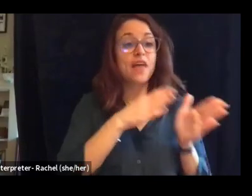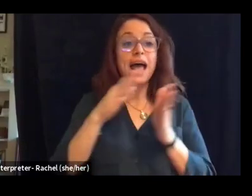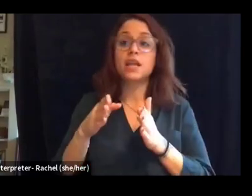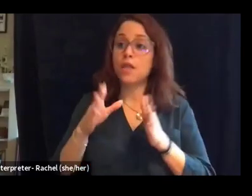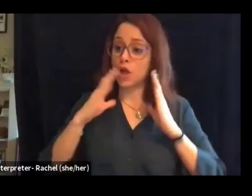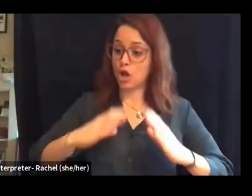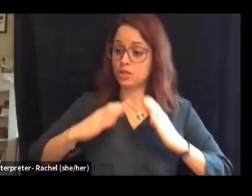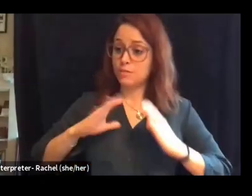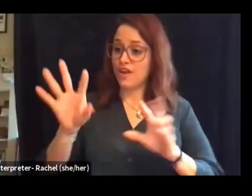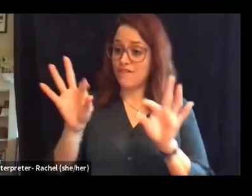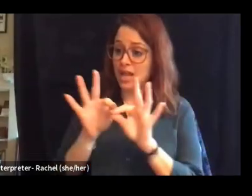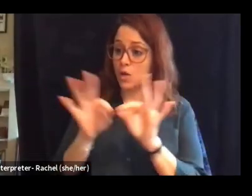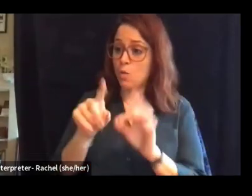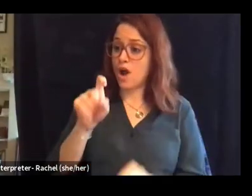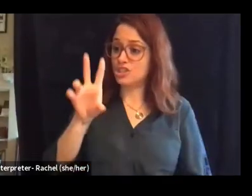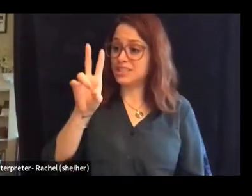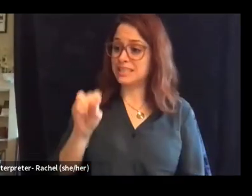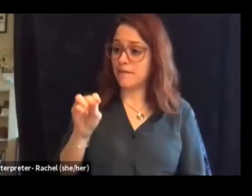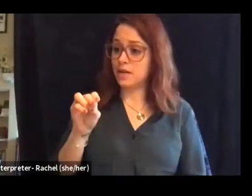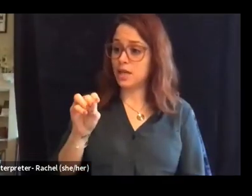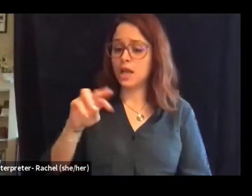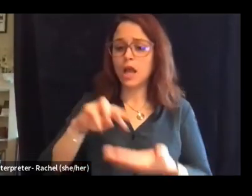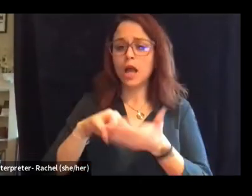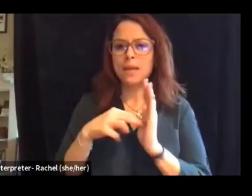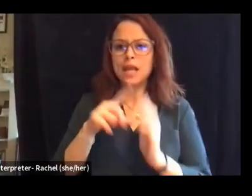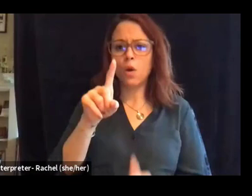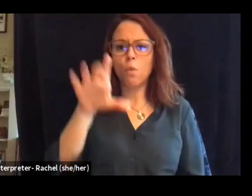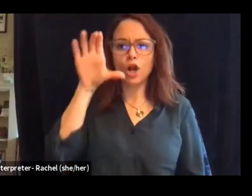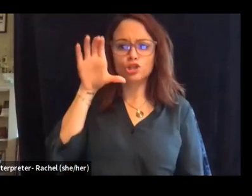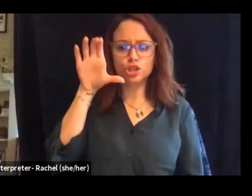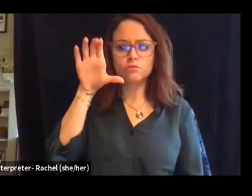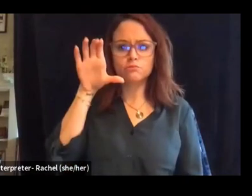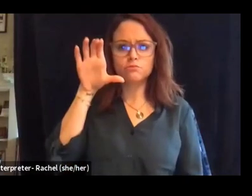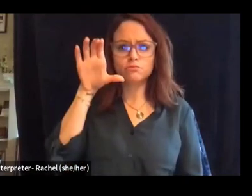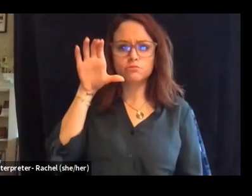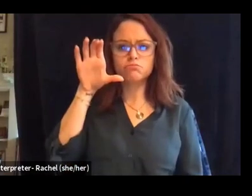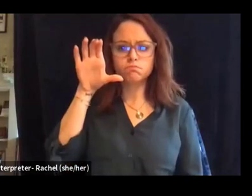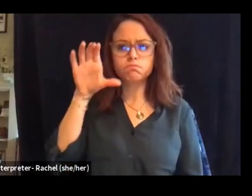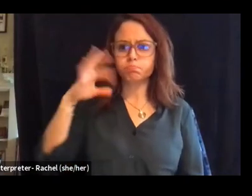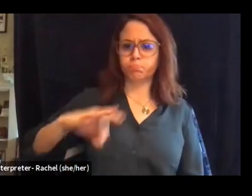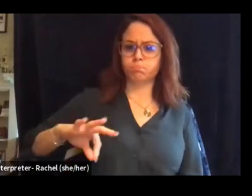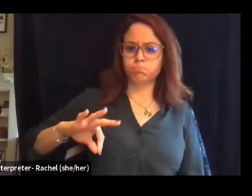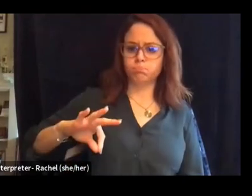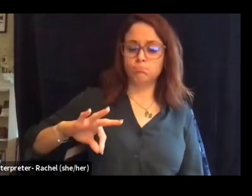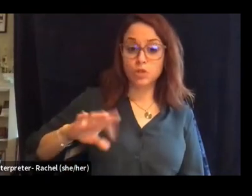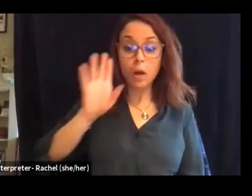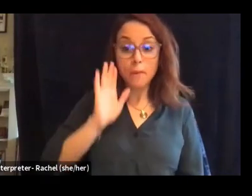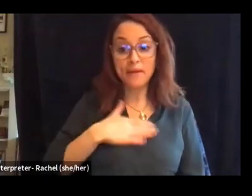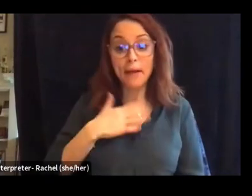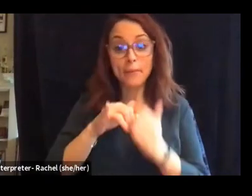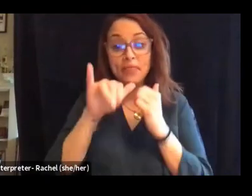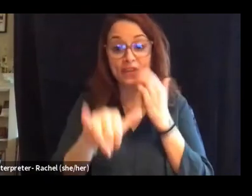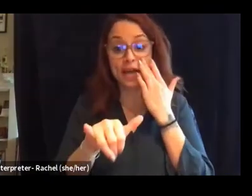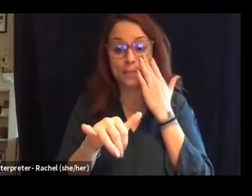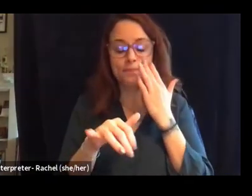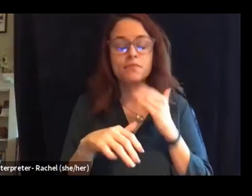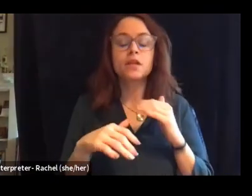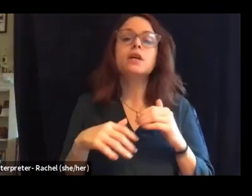$170, that's a pretty good return, right? So I'm going to be pretty happy with that. Now, if I can find a way